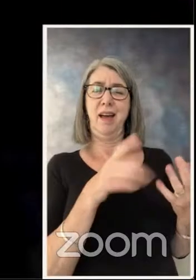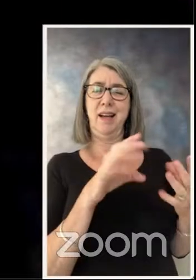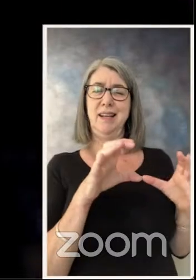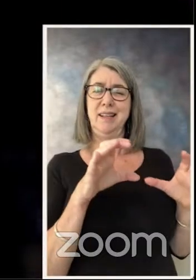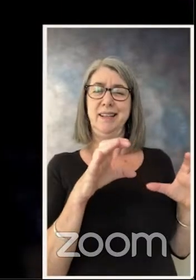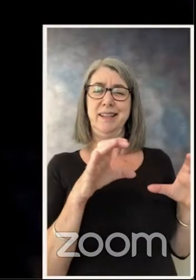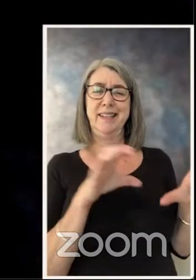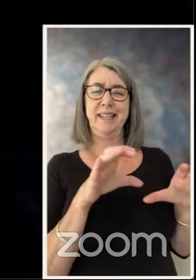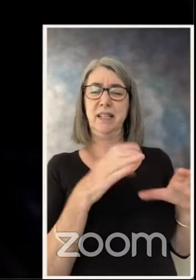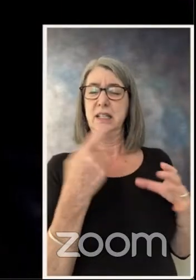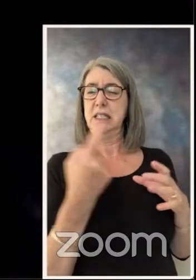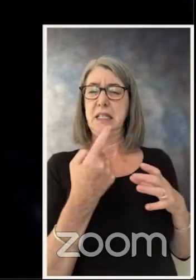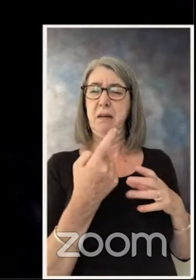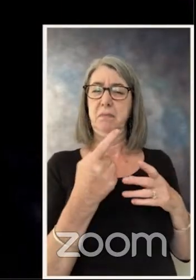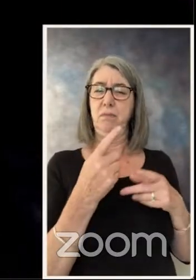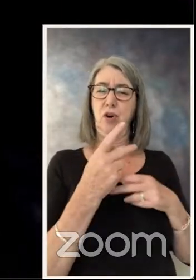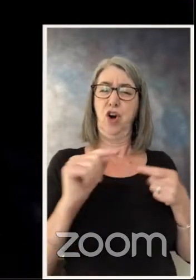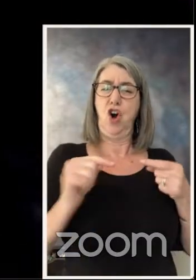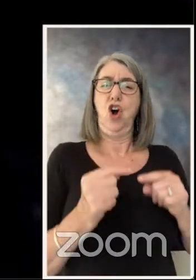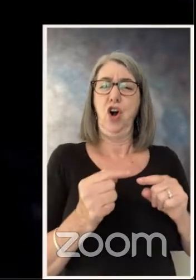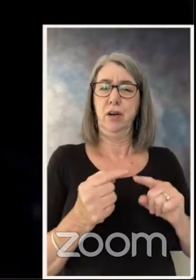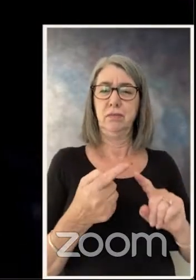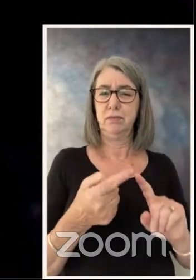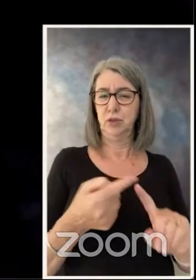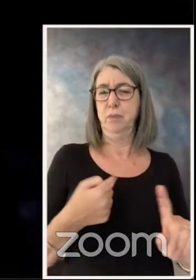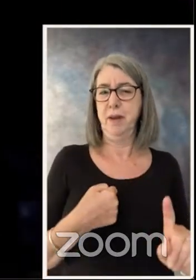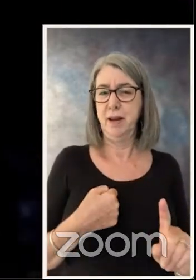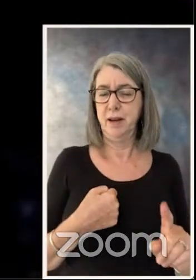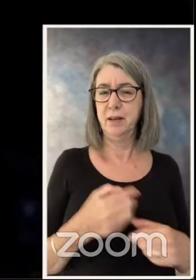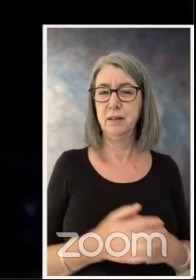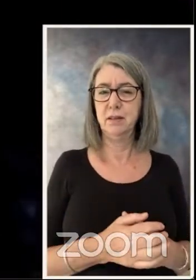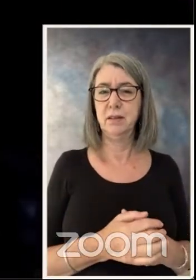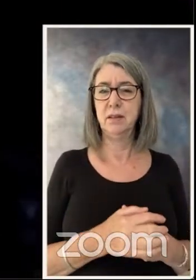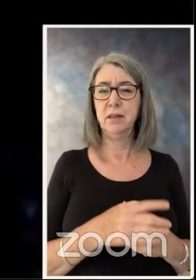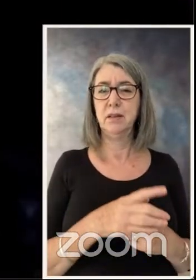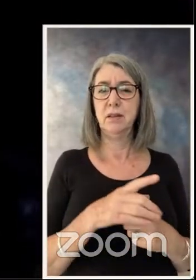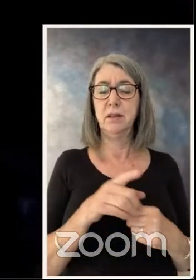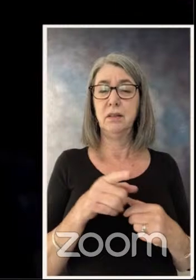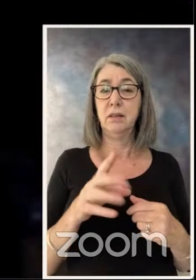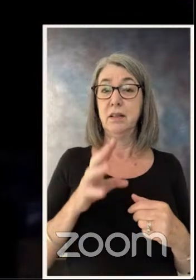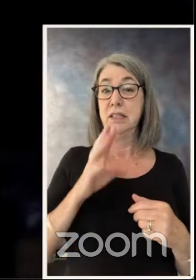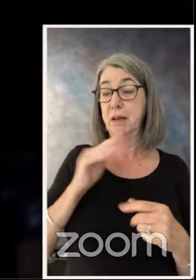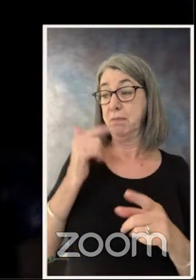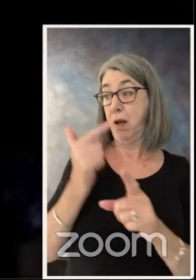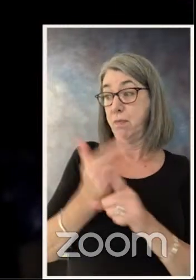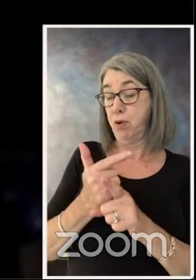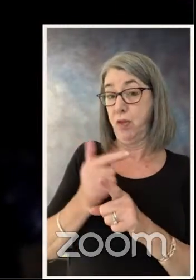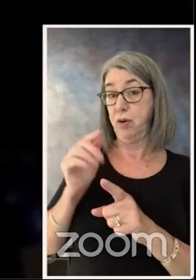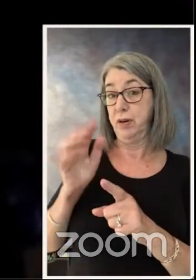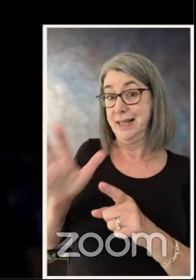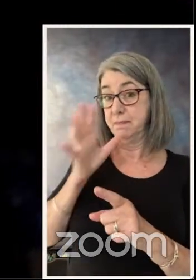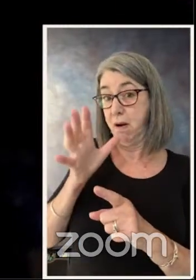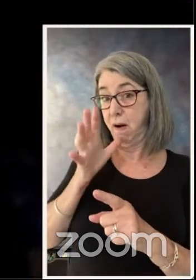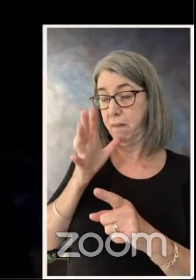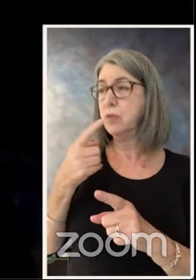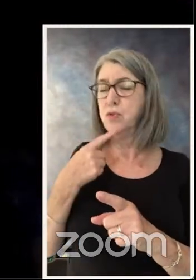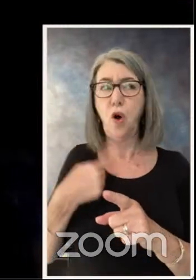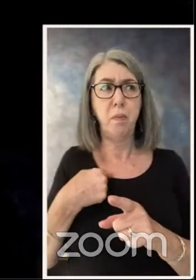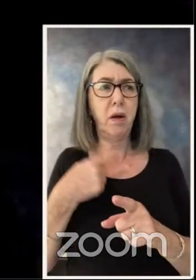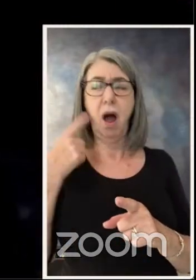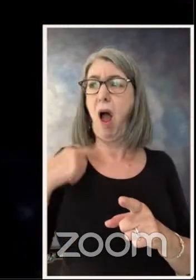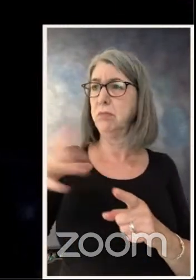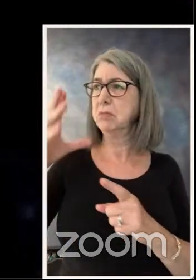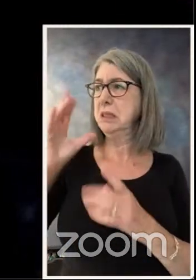did some type of hurt towards me. One day I was speaking with my brother's mom, and she told me, I went